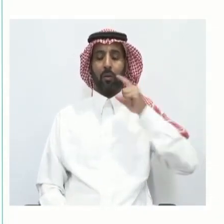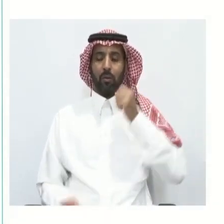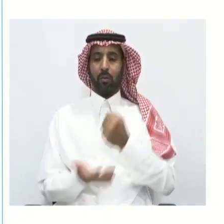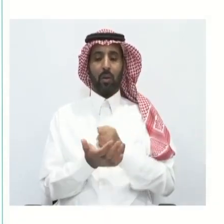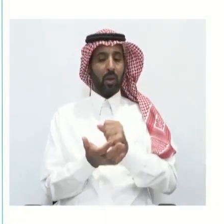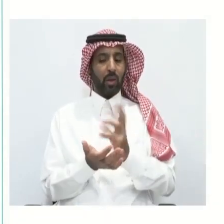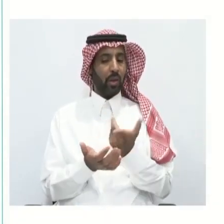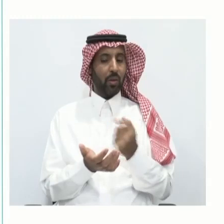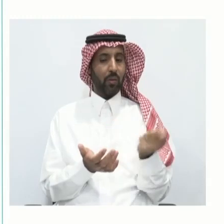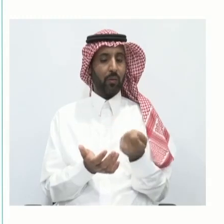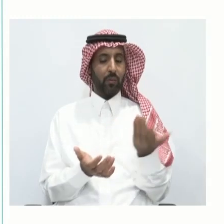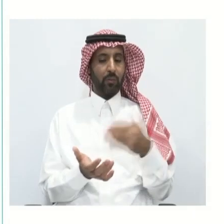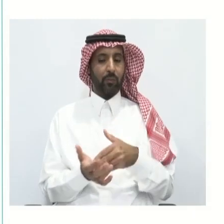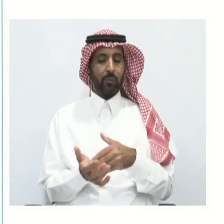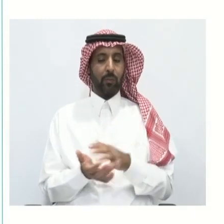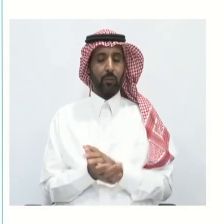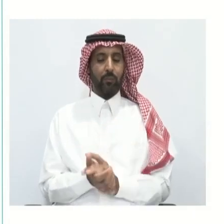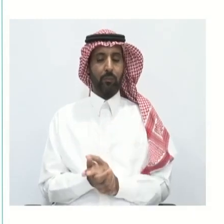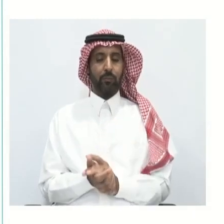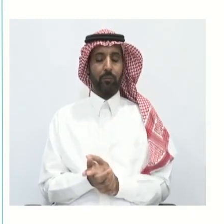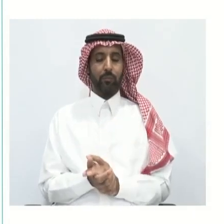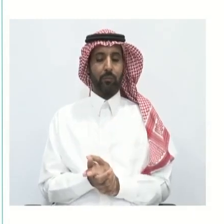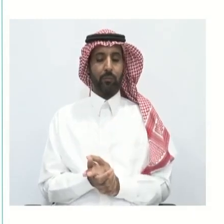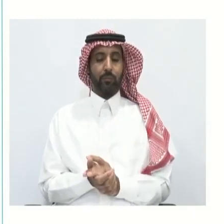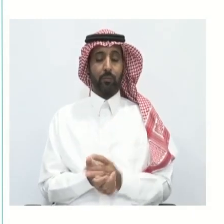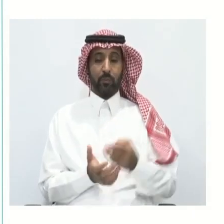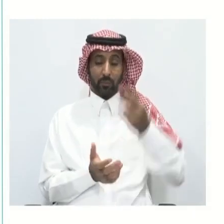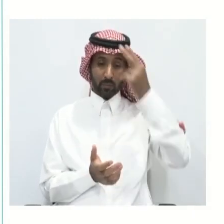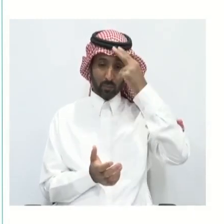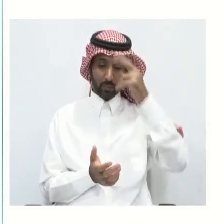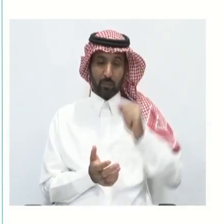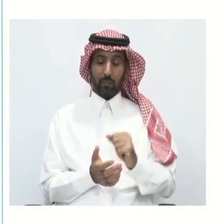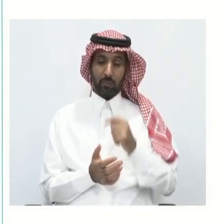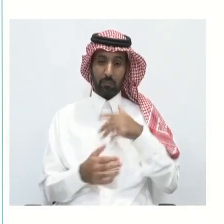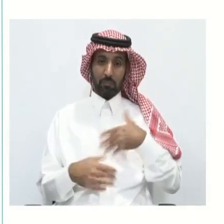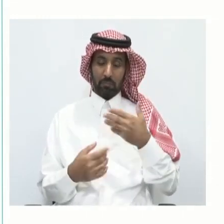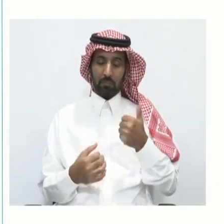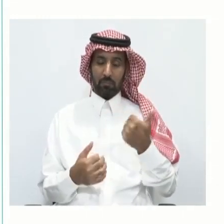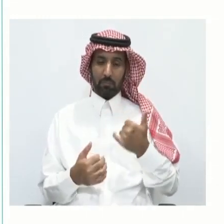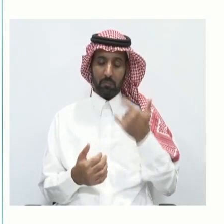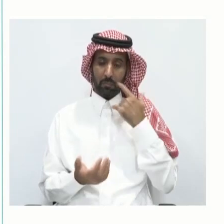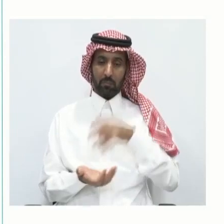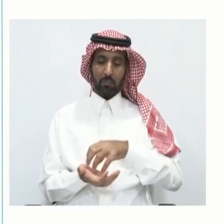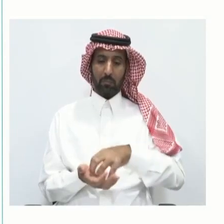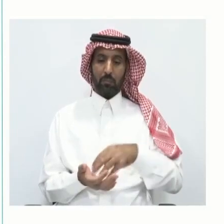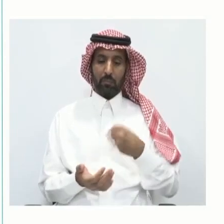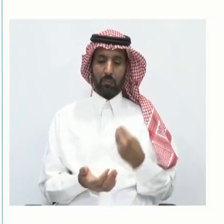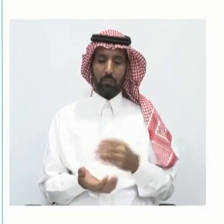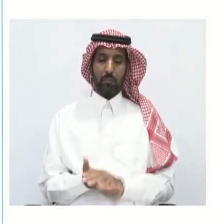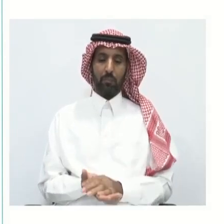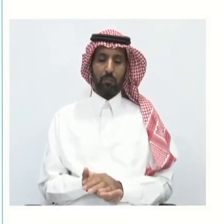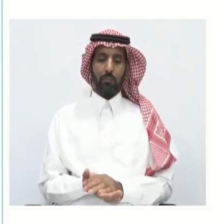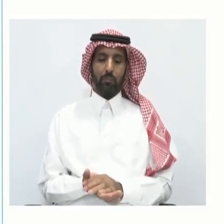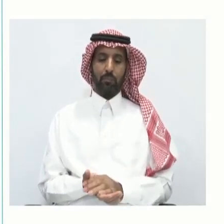sentences? Like this. We say Saudi Arabia is interesting. Saudi Arabia is